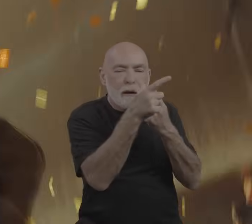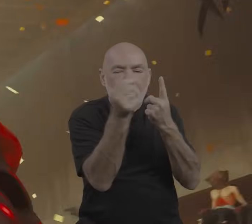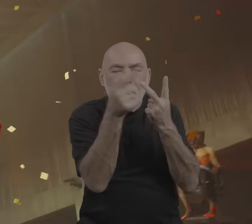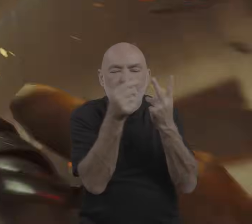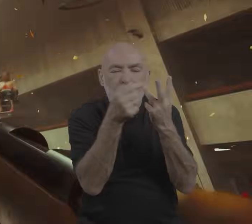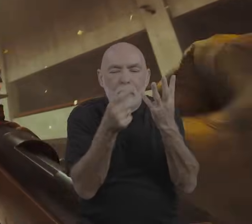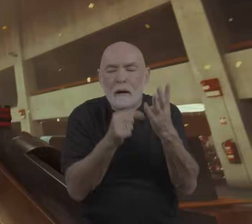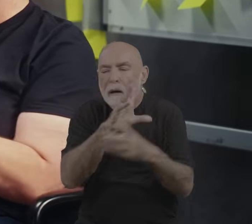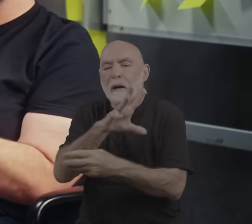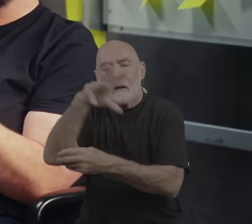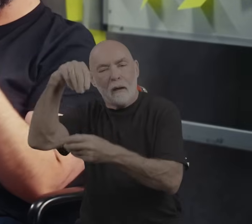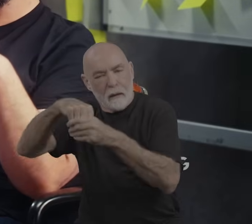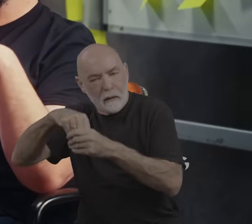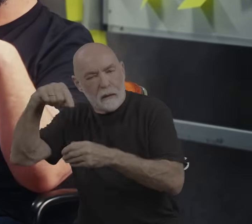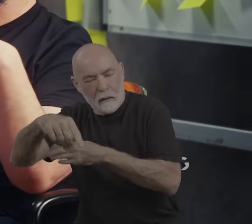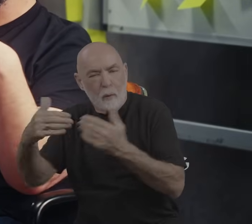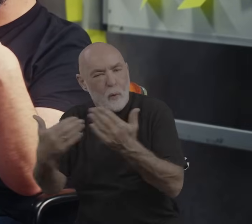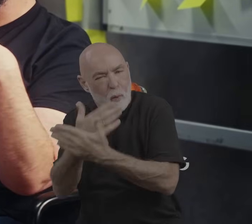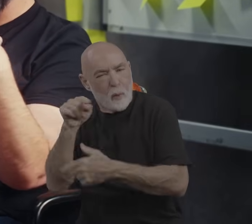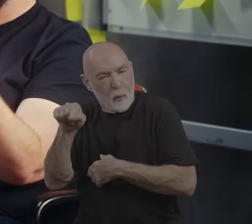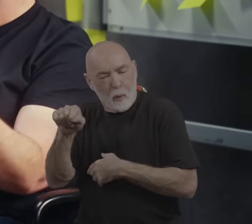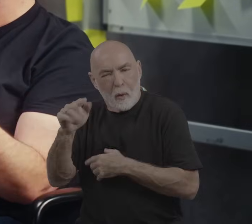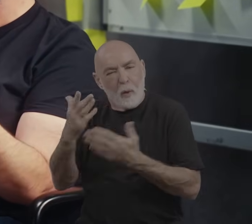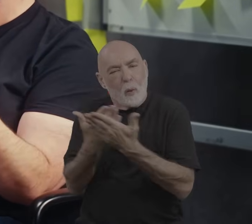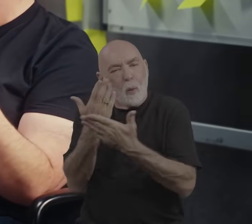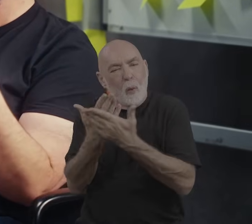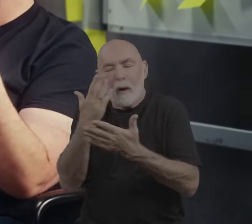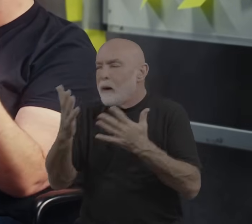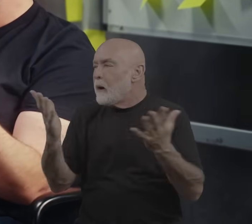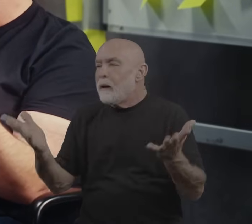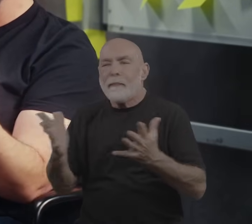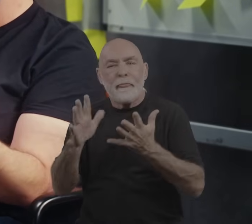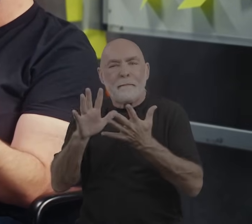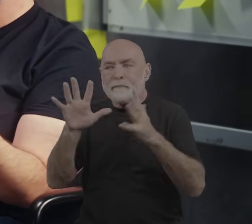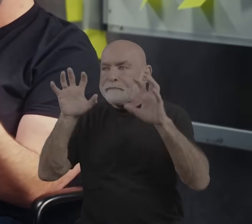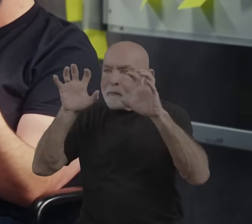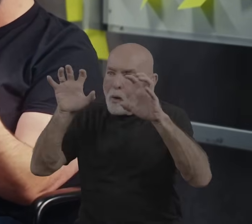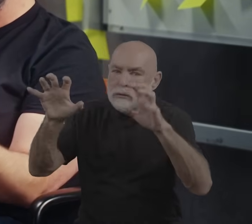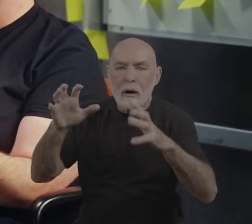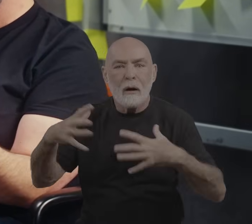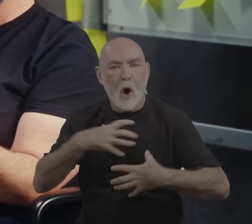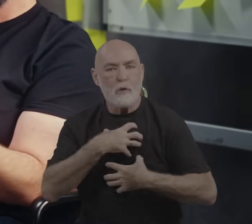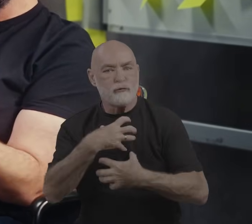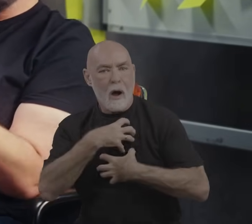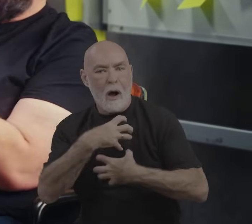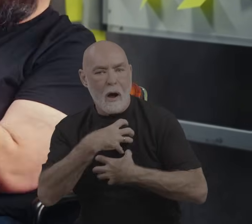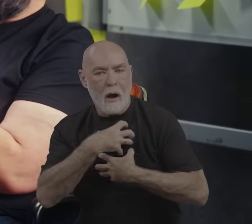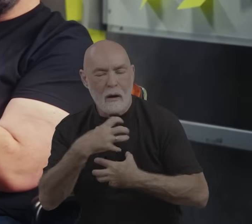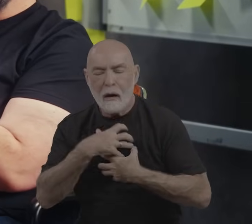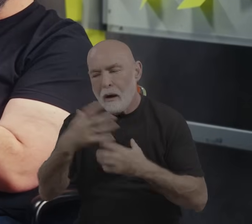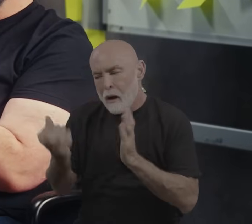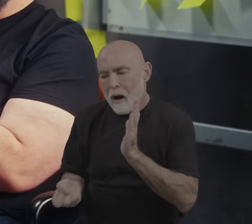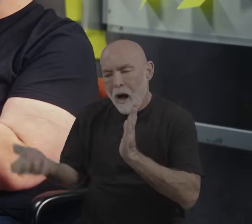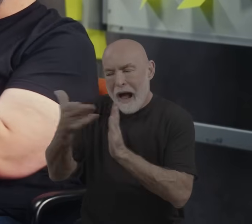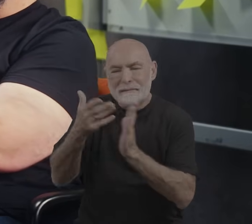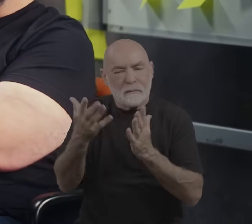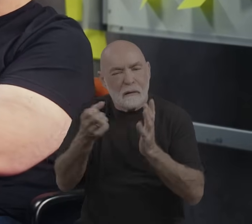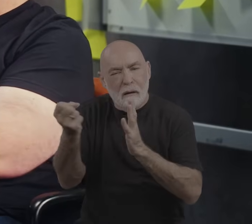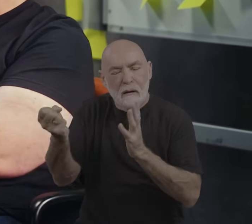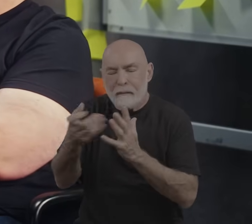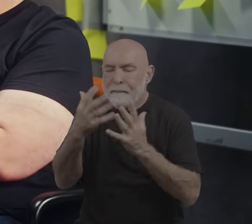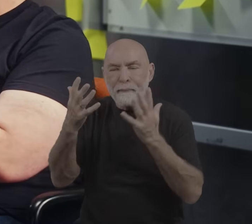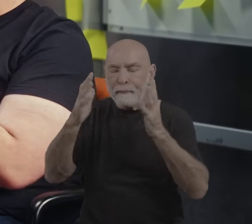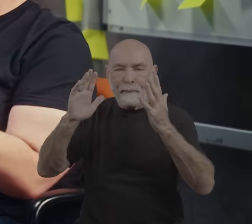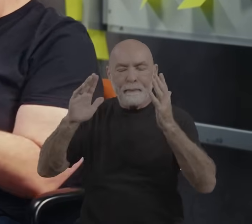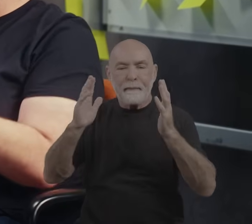components and just flip them around. So we keep that kind of edge of like horror and tension and stakes, and we just add a lot of